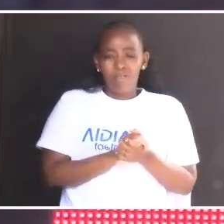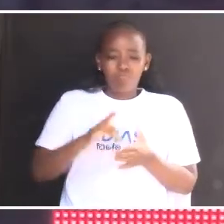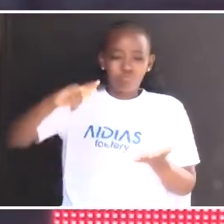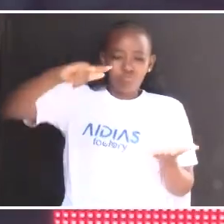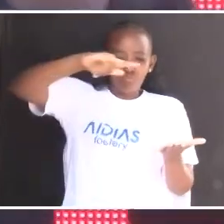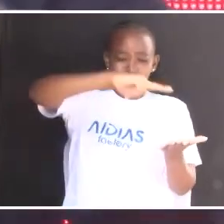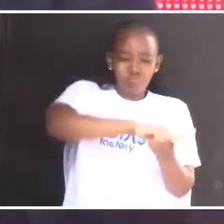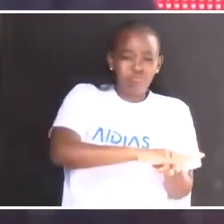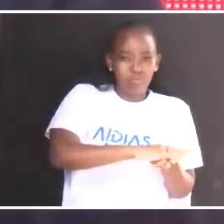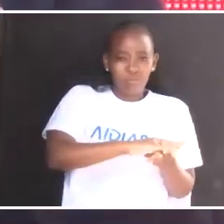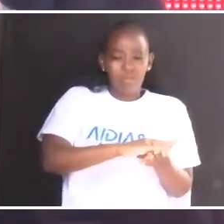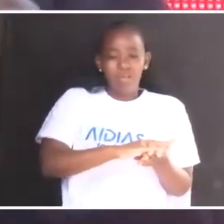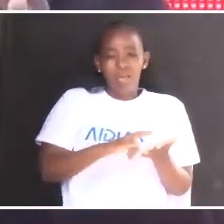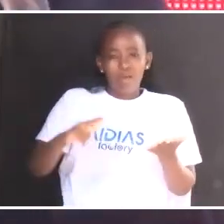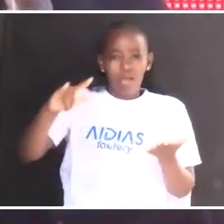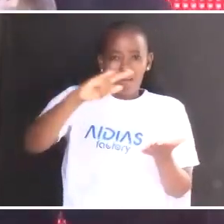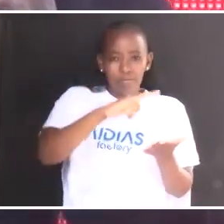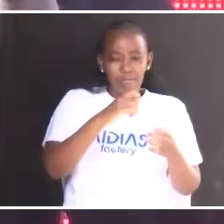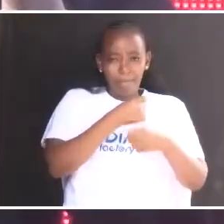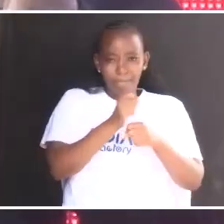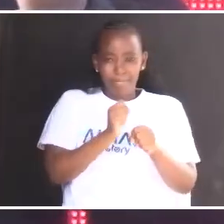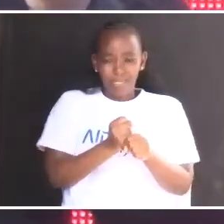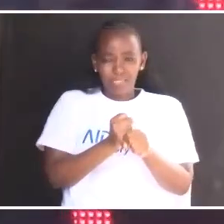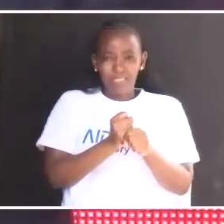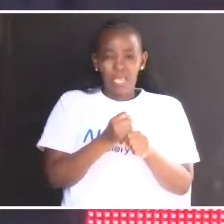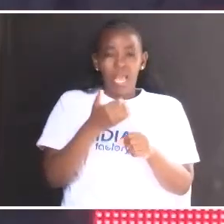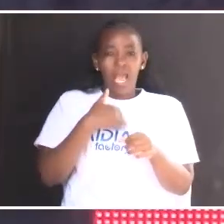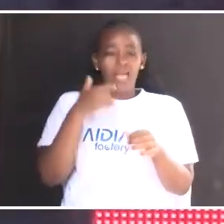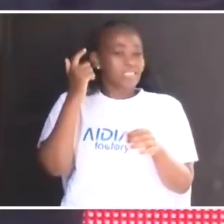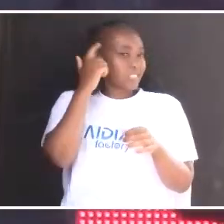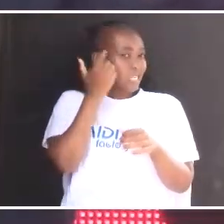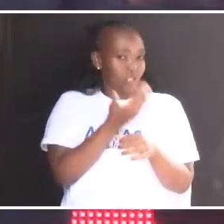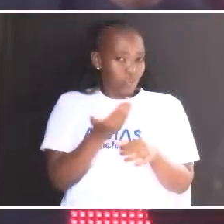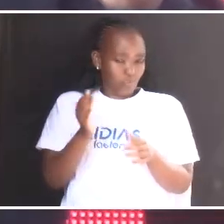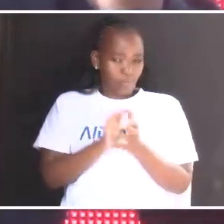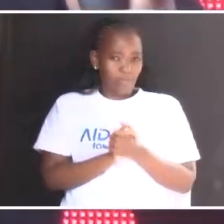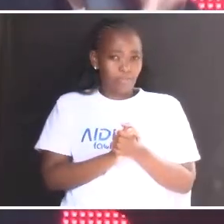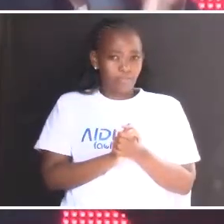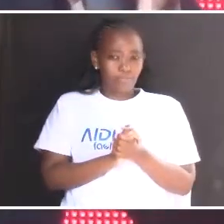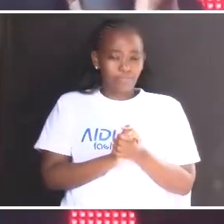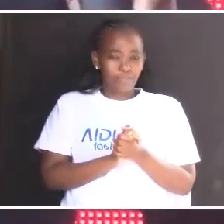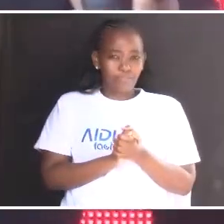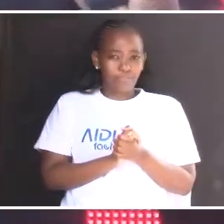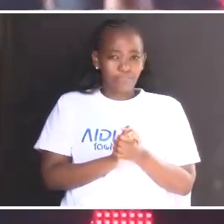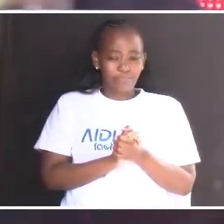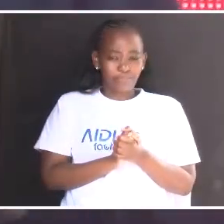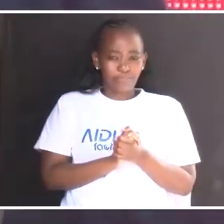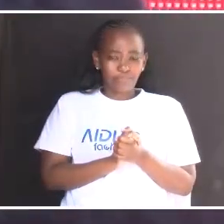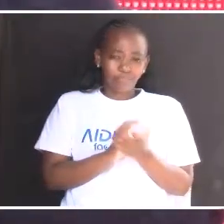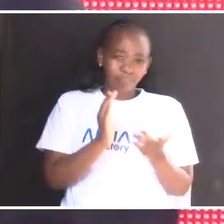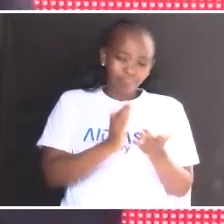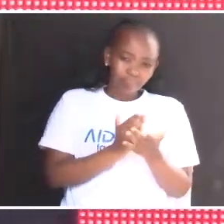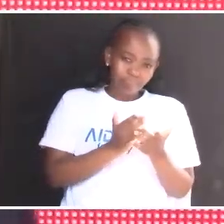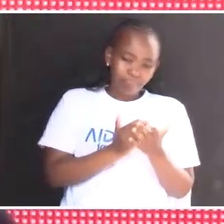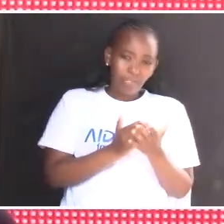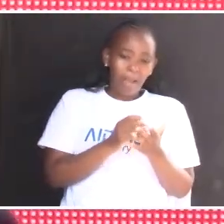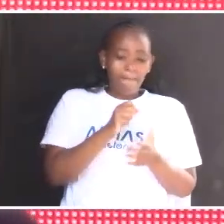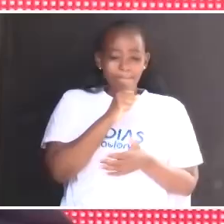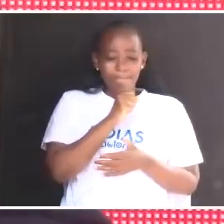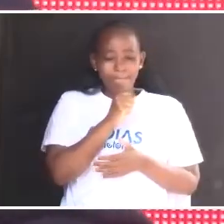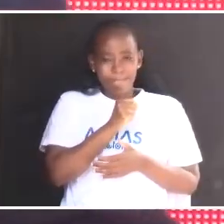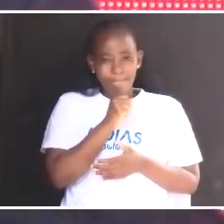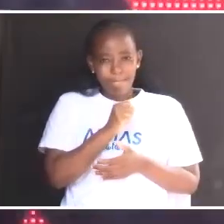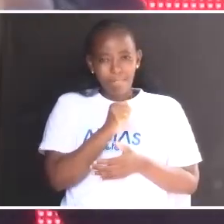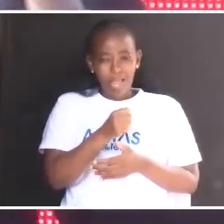An aeroplane, when it was created, it has intellectual property in it. Something like this microphone I'm